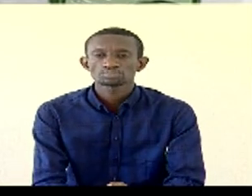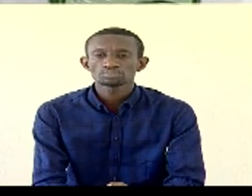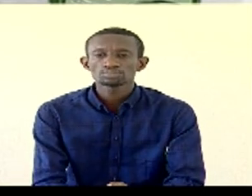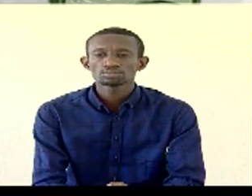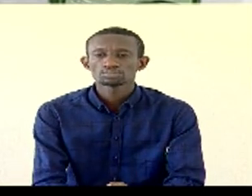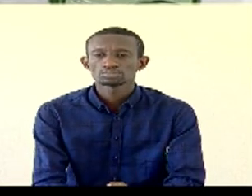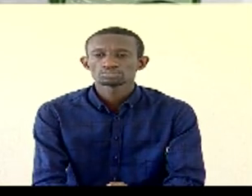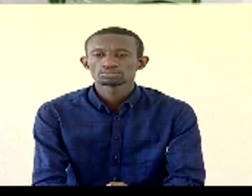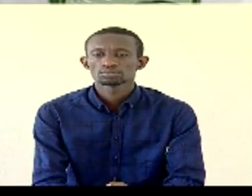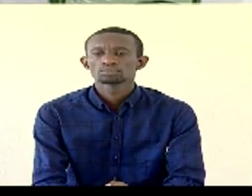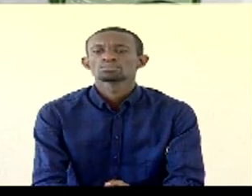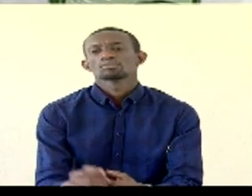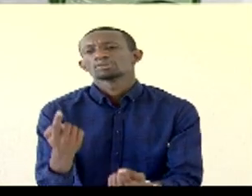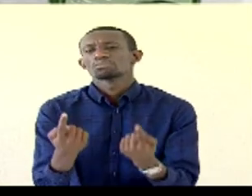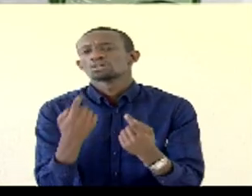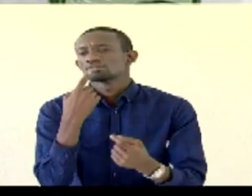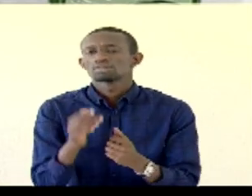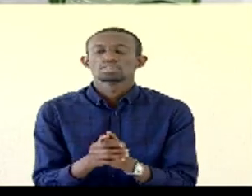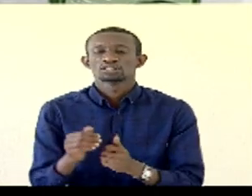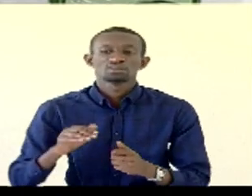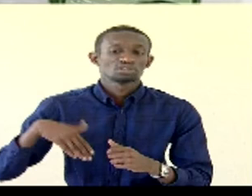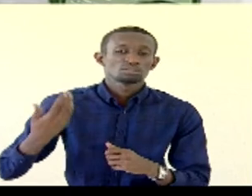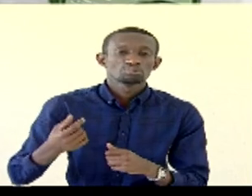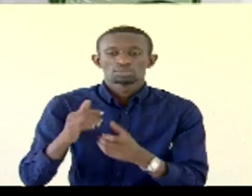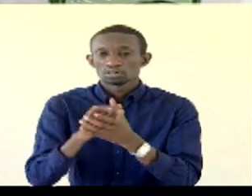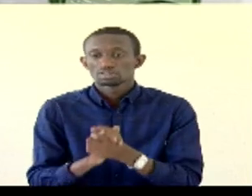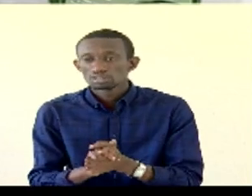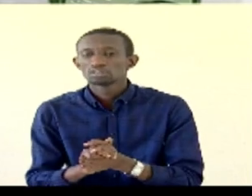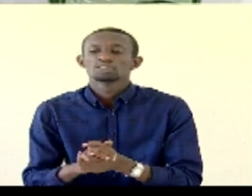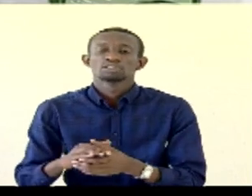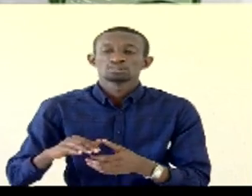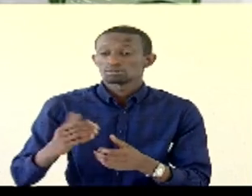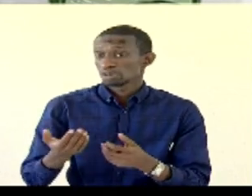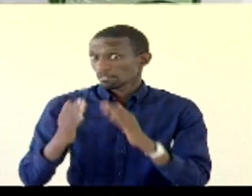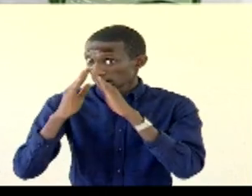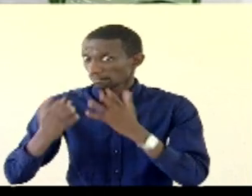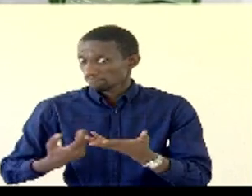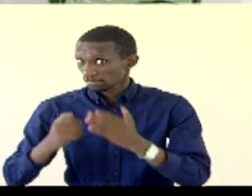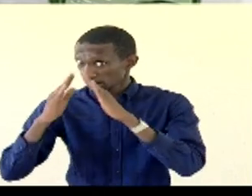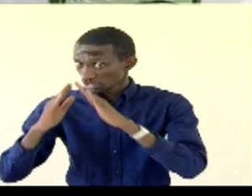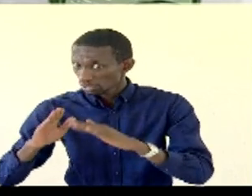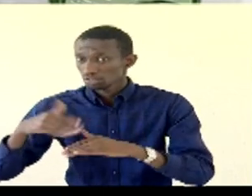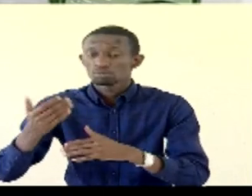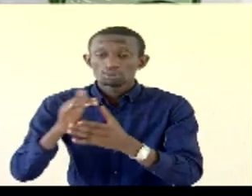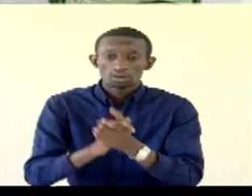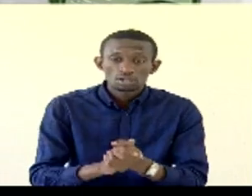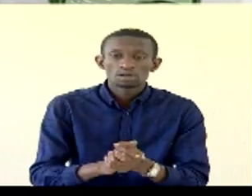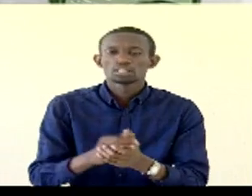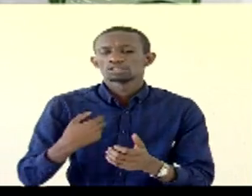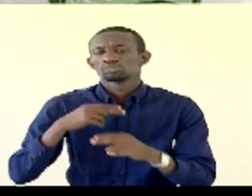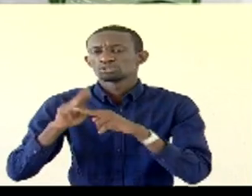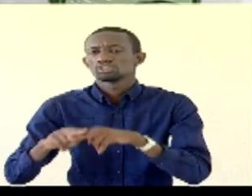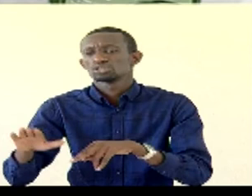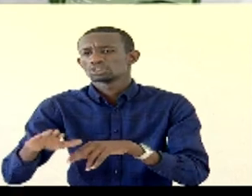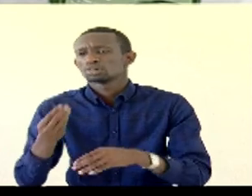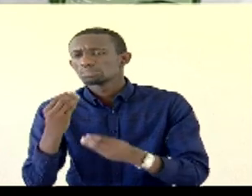Some of you stay home and you have a house after you've married, then your father says, okay, what else can I do? I'm going to split my sitting room into two sitting rooms. One is yours, another